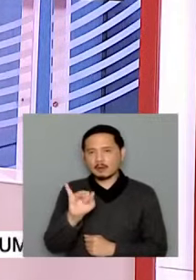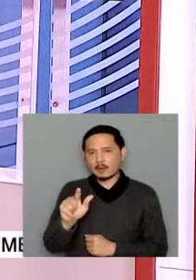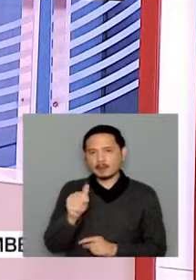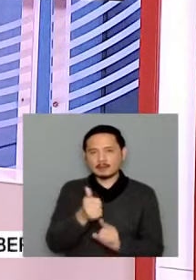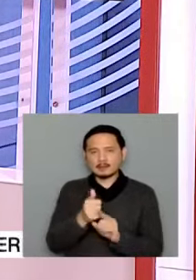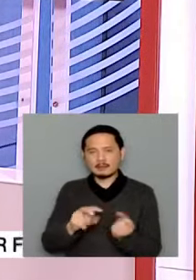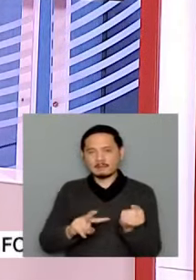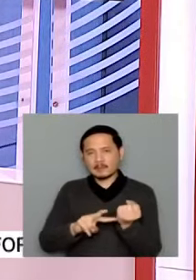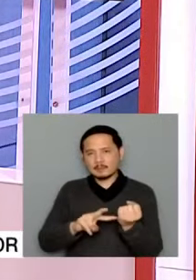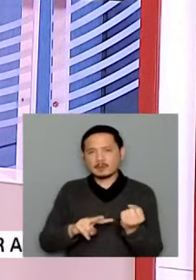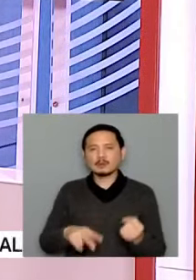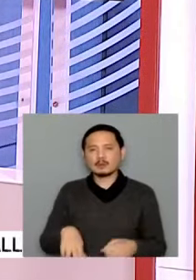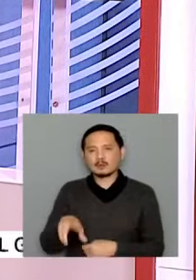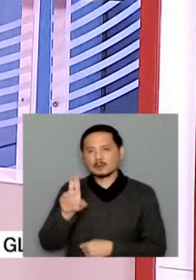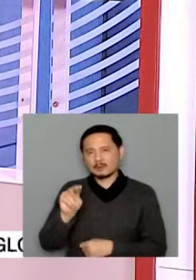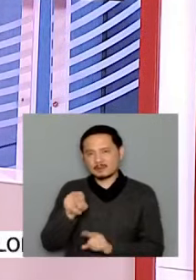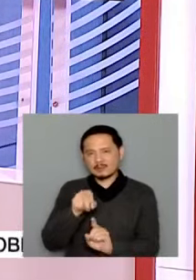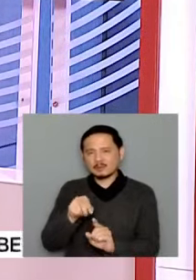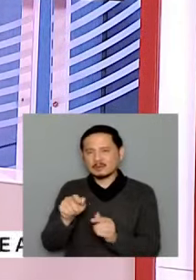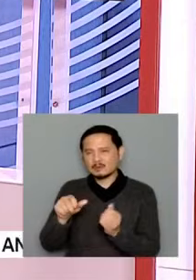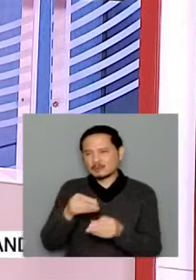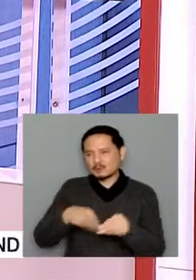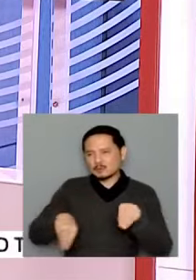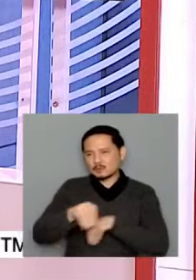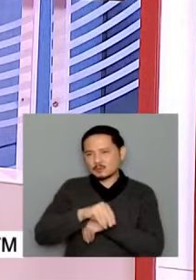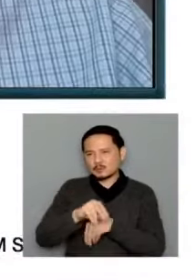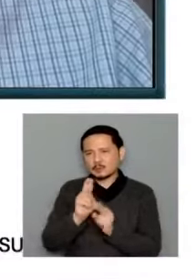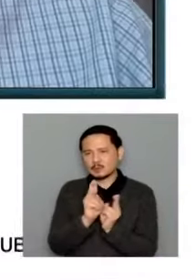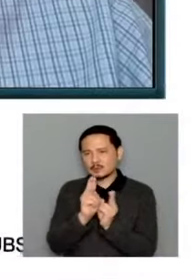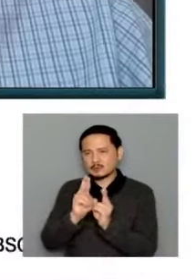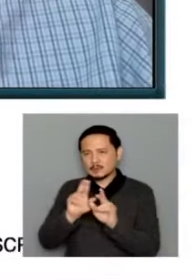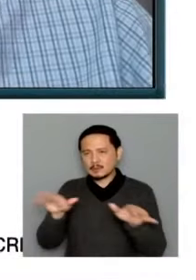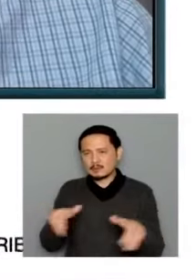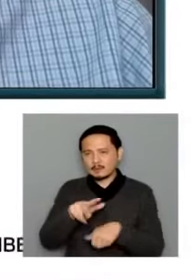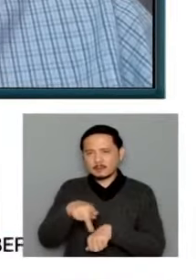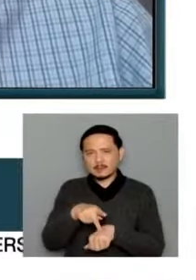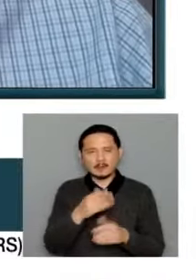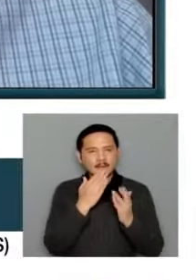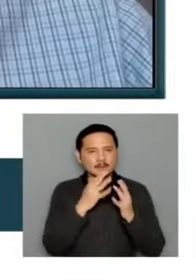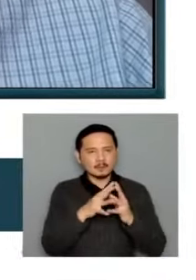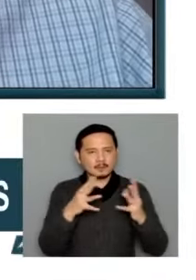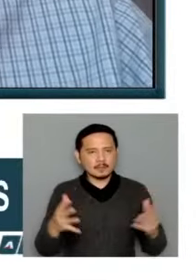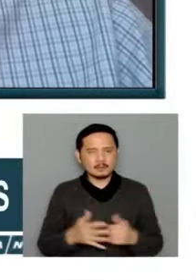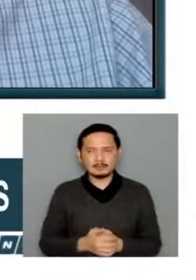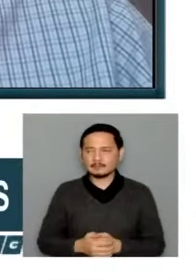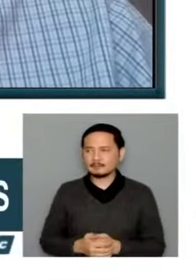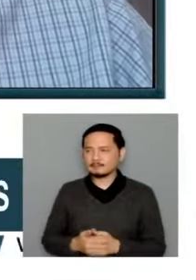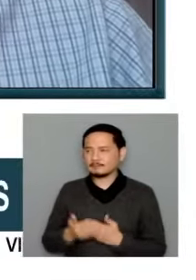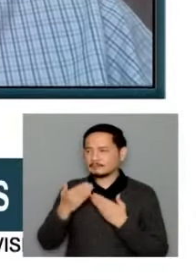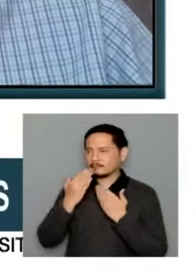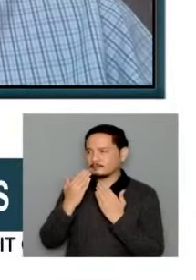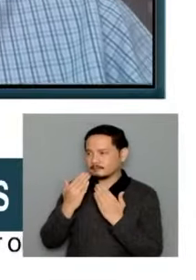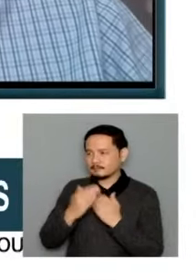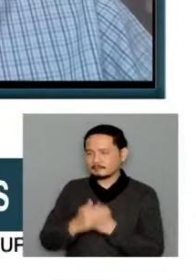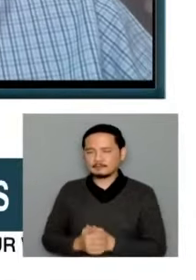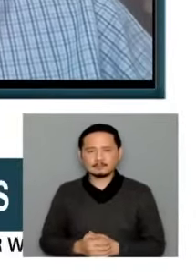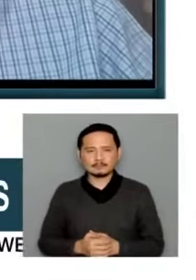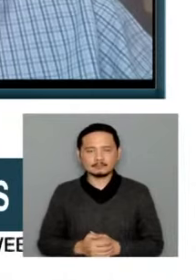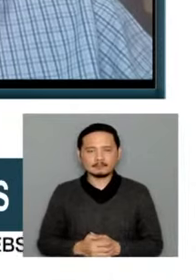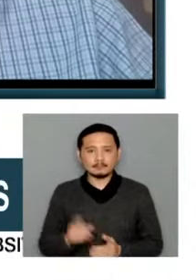of the Philippines. Luis, welcome to the program and thank you for joining us today. Thank you for having us, Carmina. All right. So when you look at it,